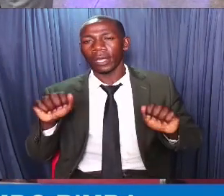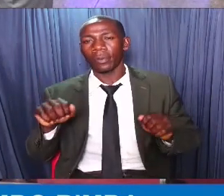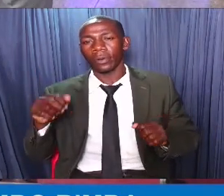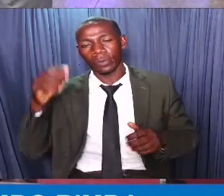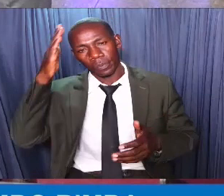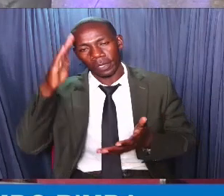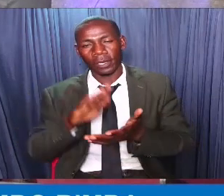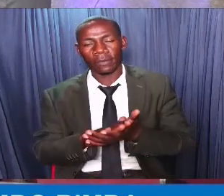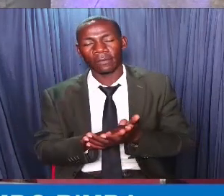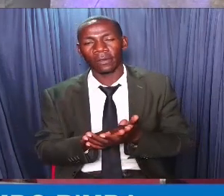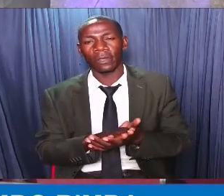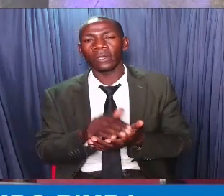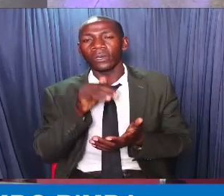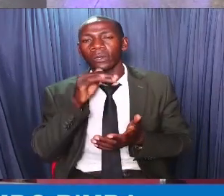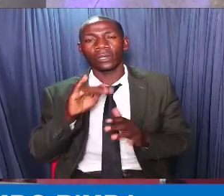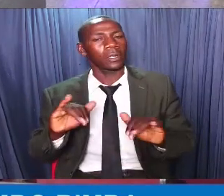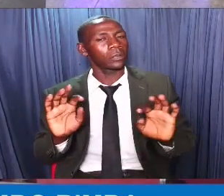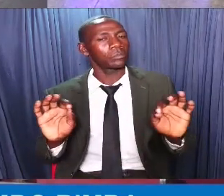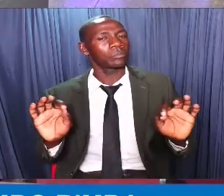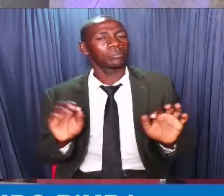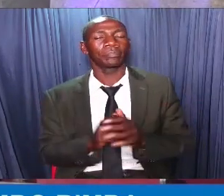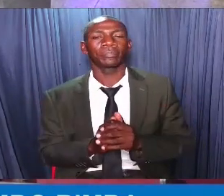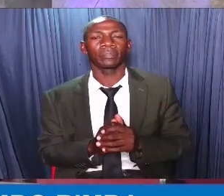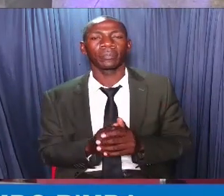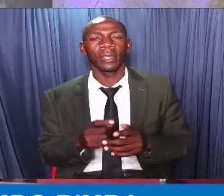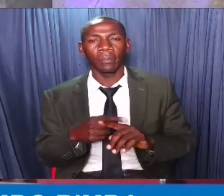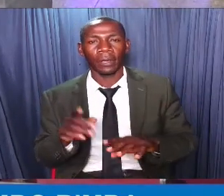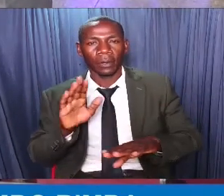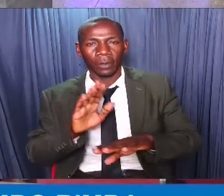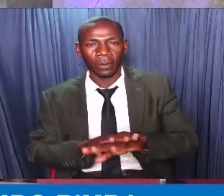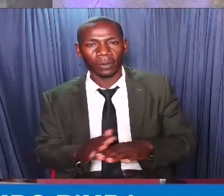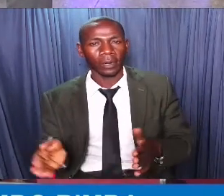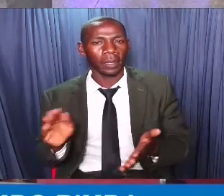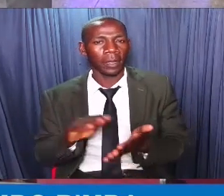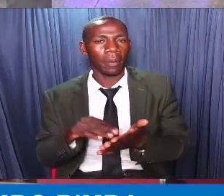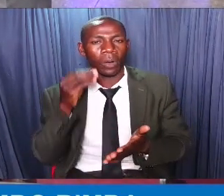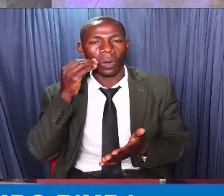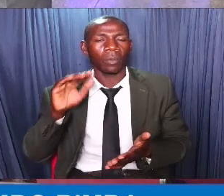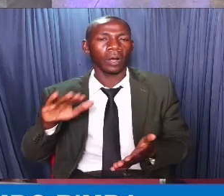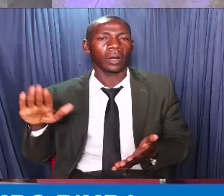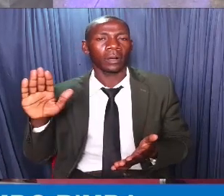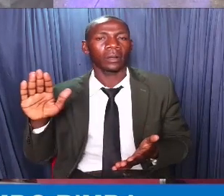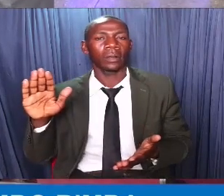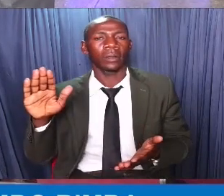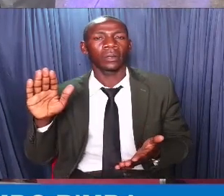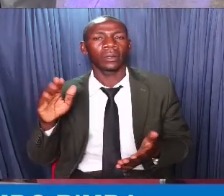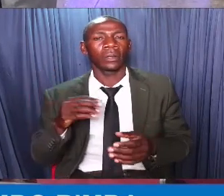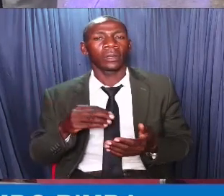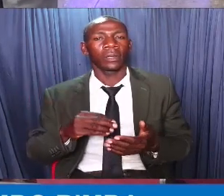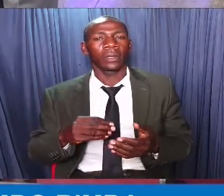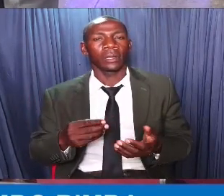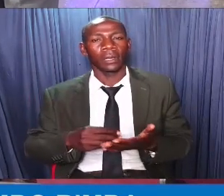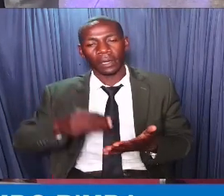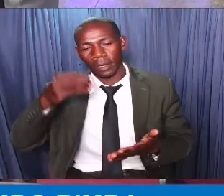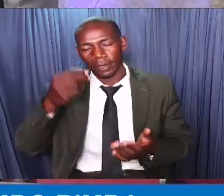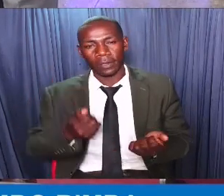not able to believe. Hakutakasika. He was not cleansed. Lakini uzuri alipofika nyumbani kwake. But good enough when he got to his home. Wanafunzi